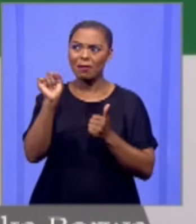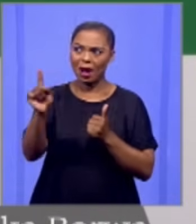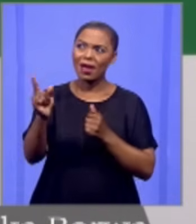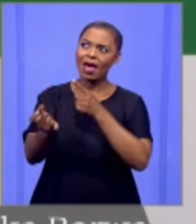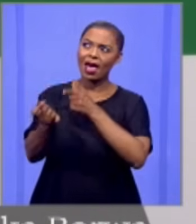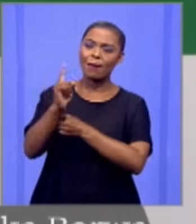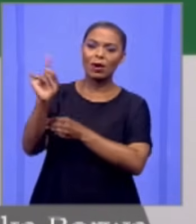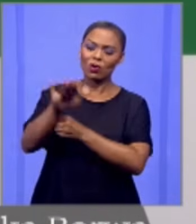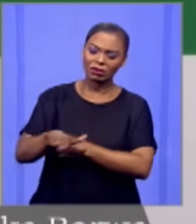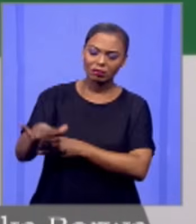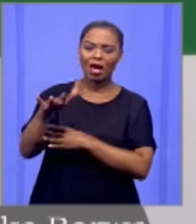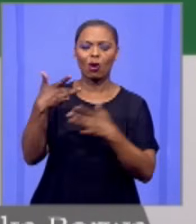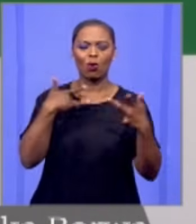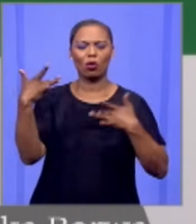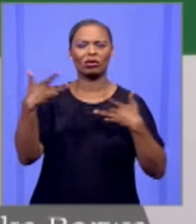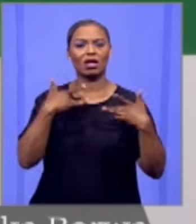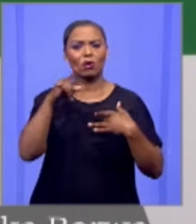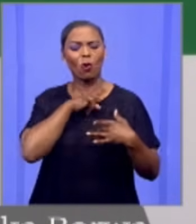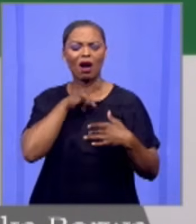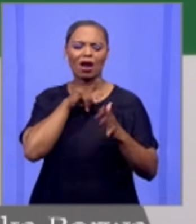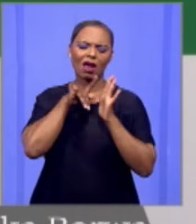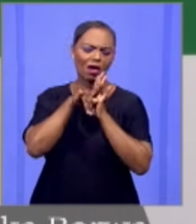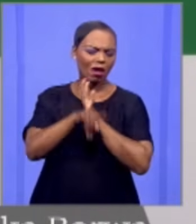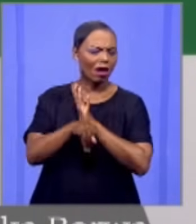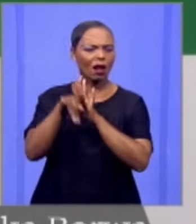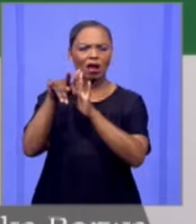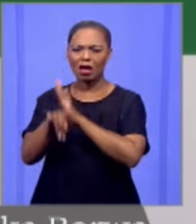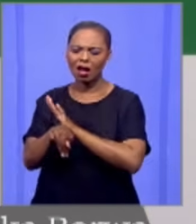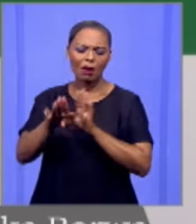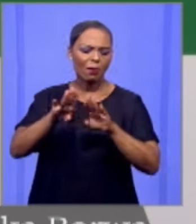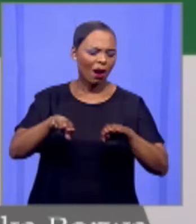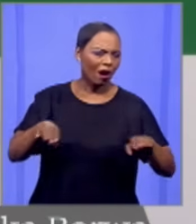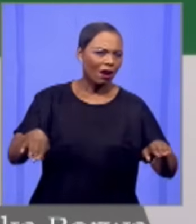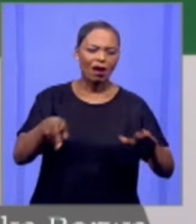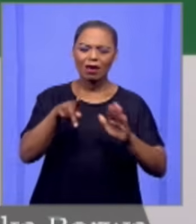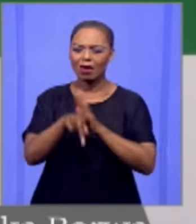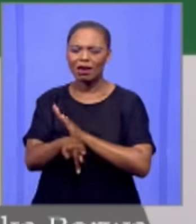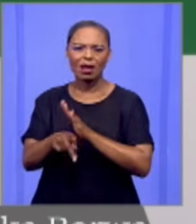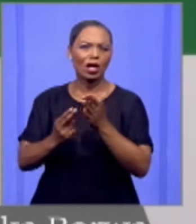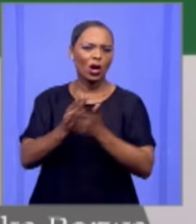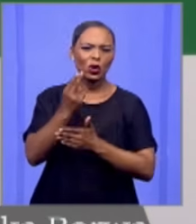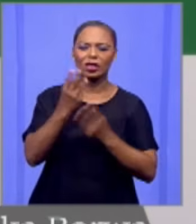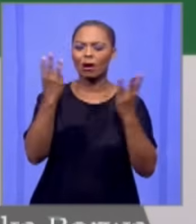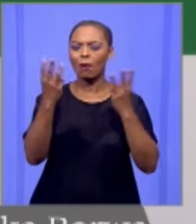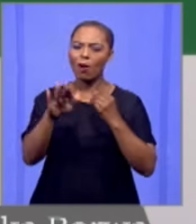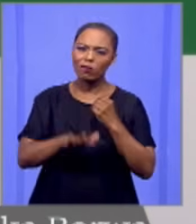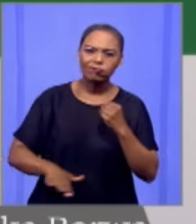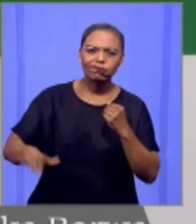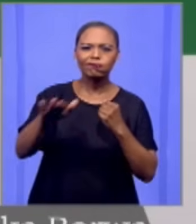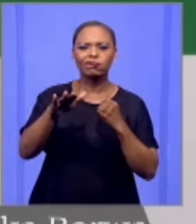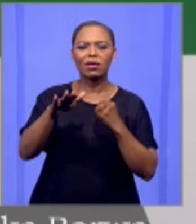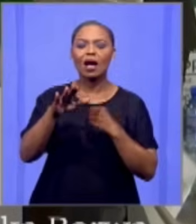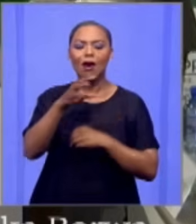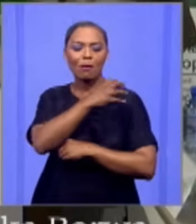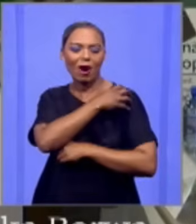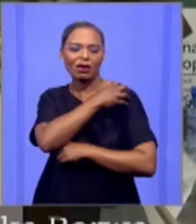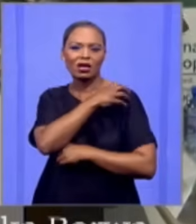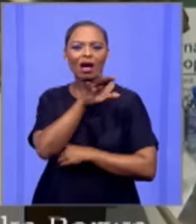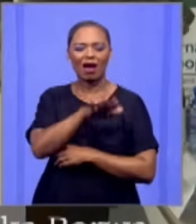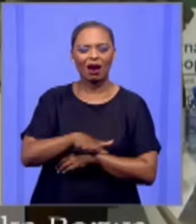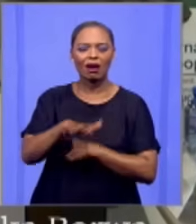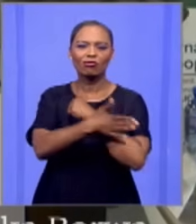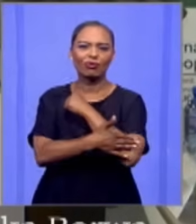at the continued killing of children and innocent civilians in the Palestine.